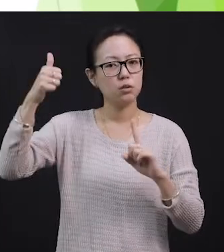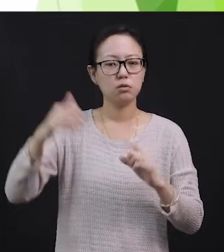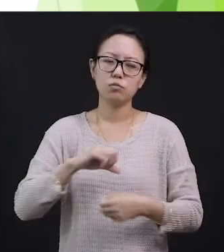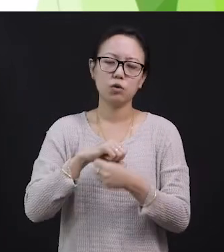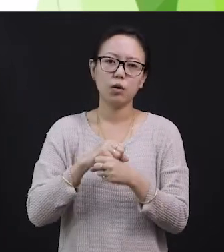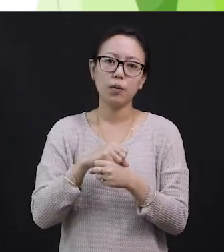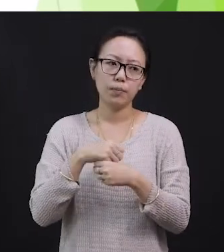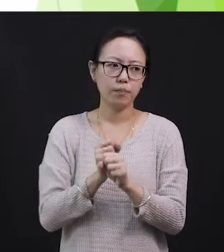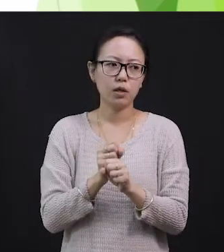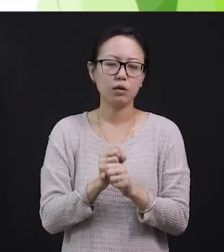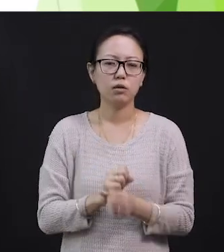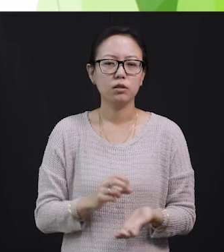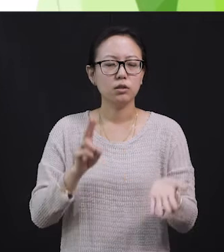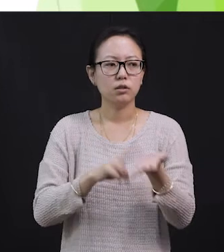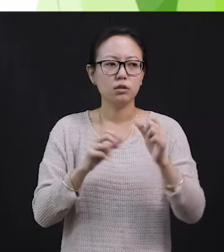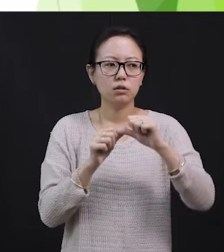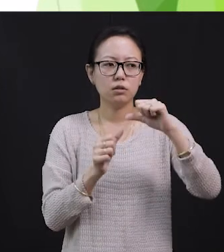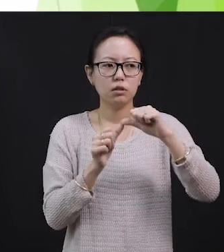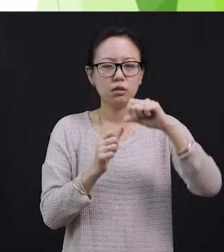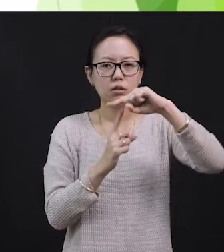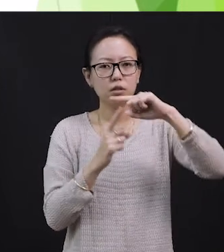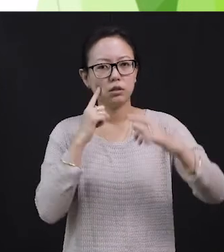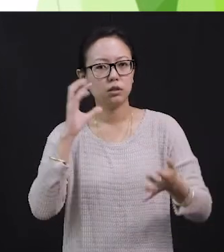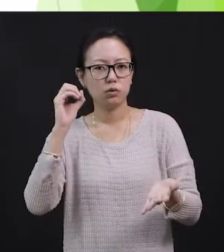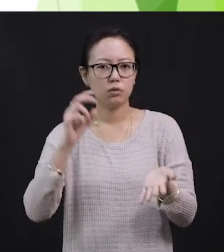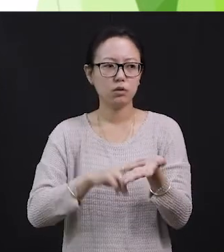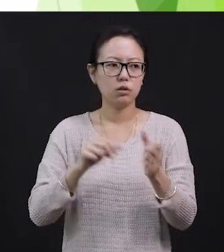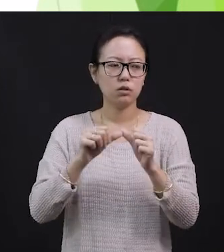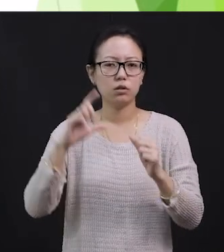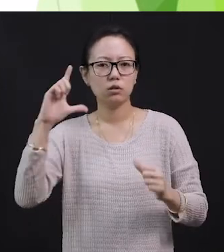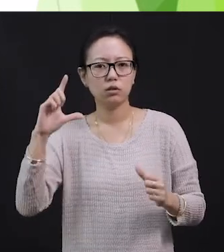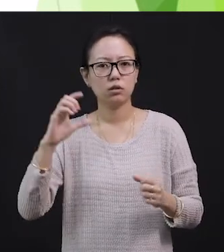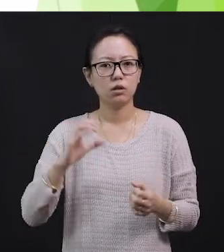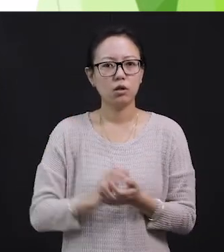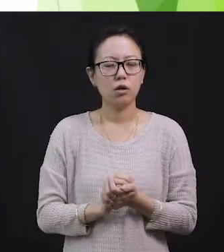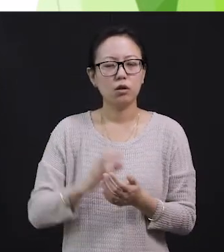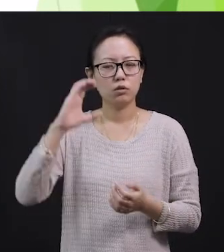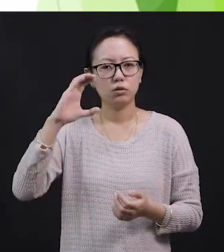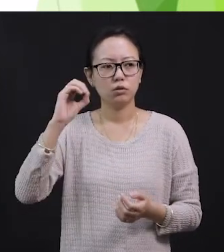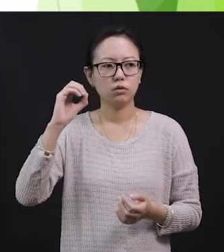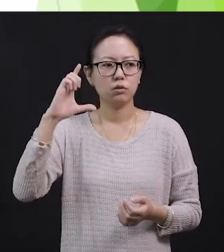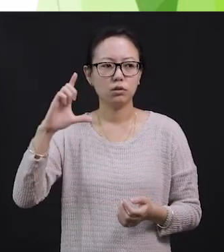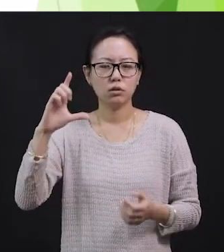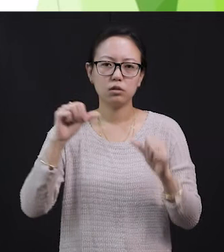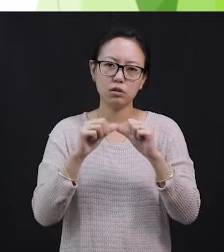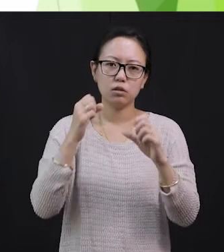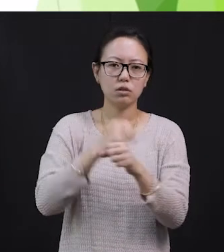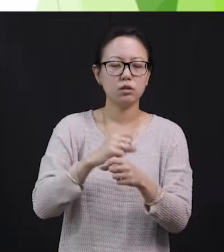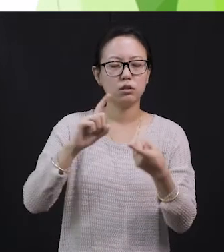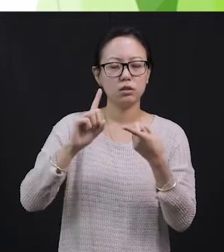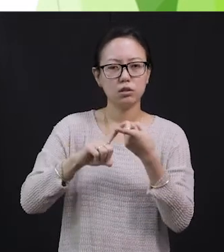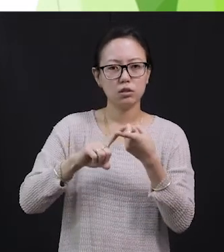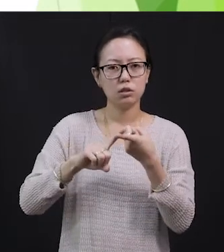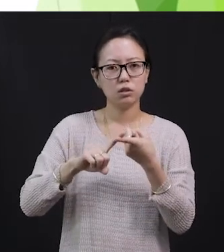Now remember, the Britishers had established 3 universities: Kolkata, Chennai and Mumbai. So Calcutta,